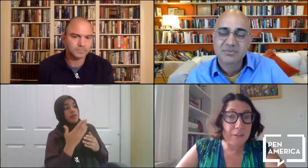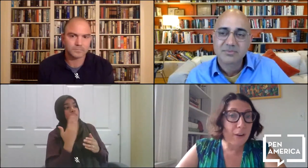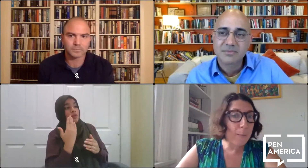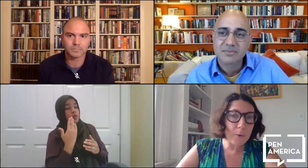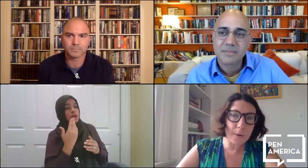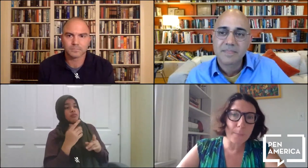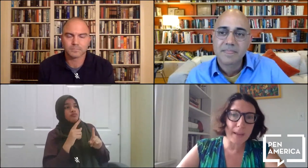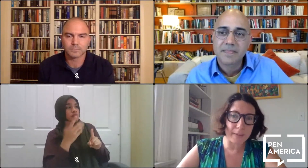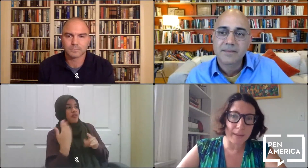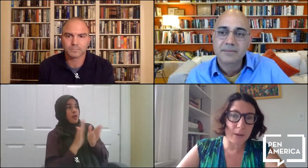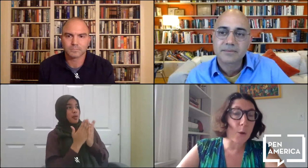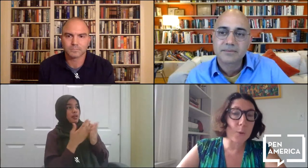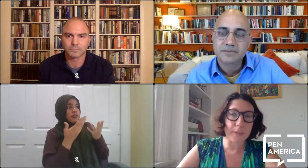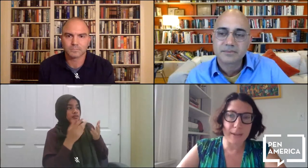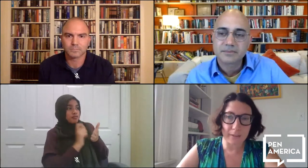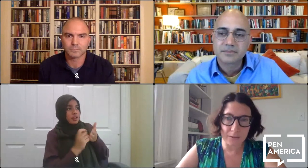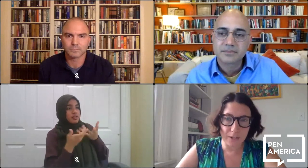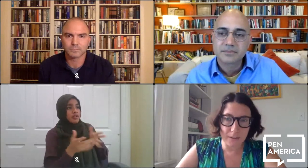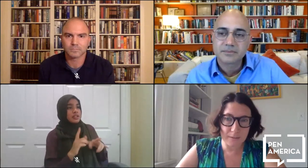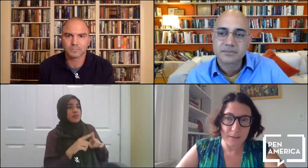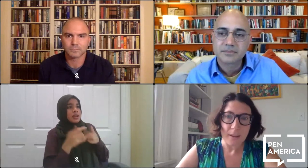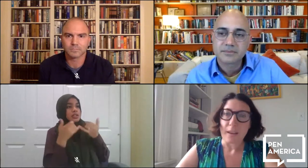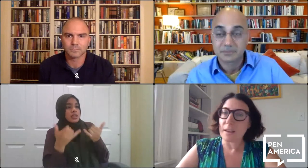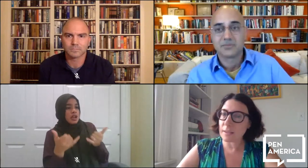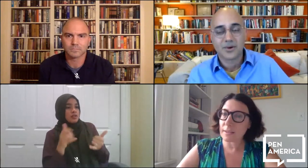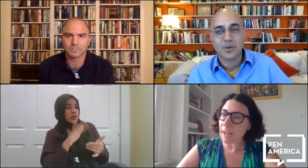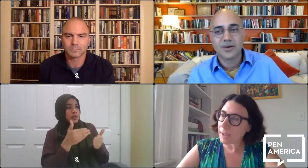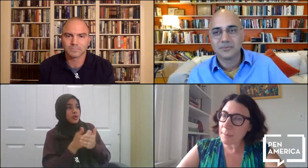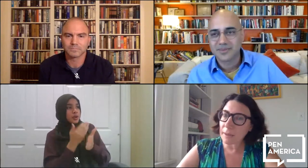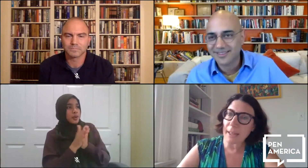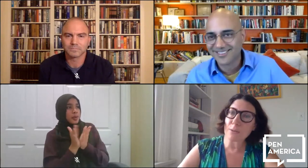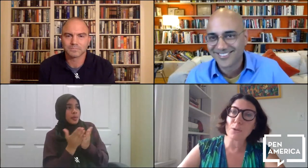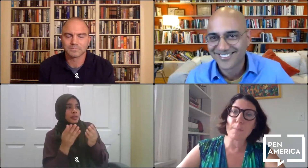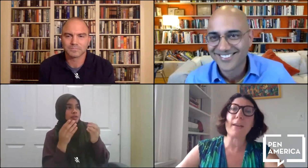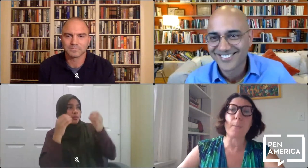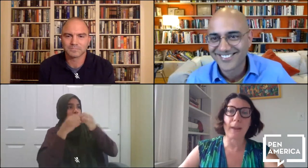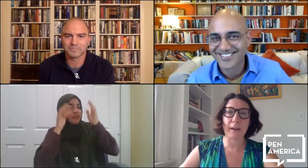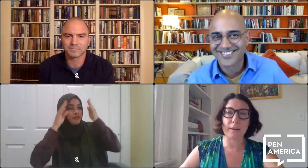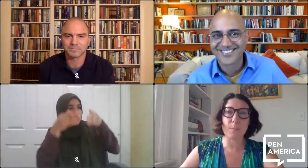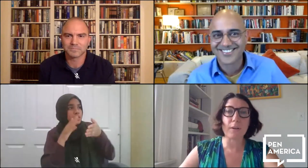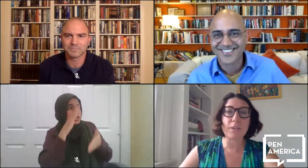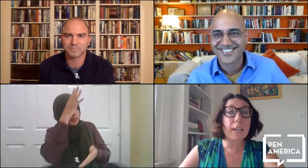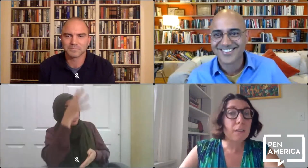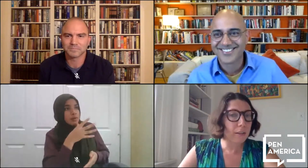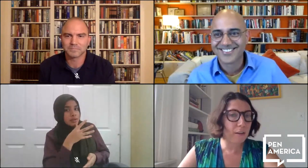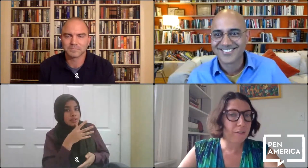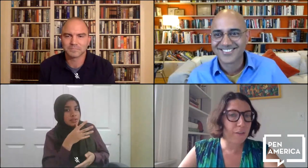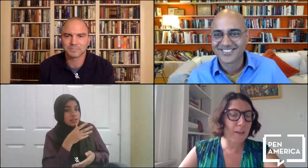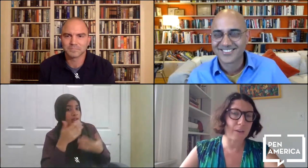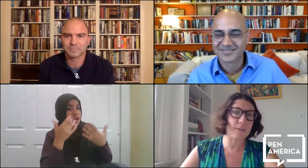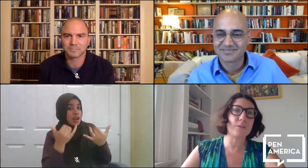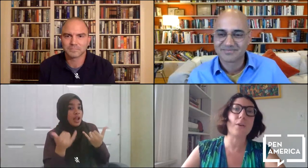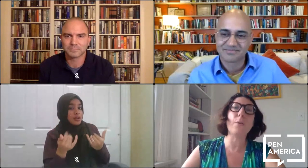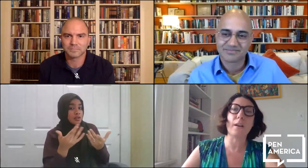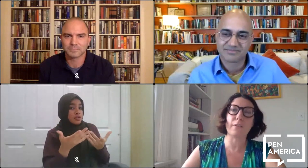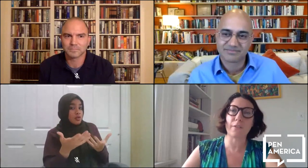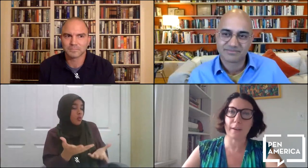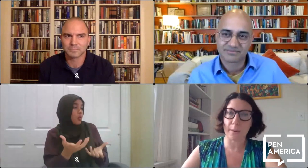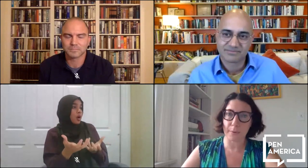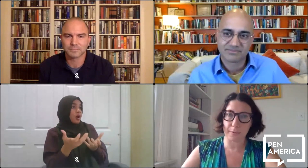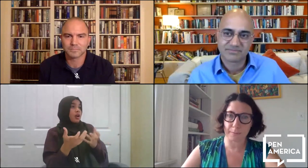but they are far more compelling in Homeland Elegies. Is it time that allowed you to make your parents, particularly your father,